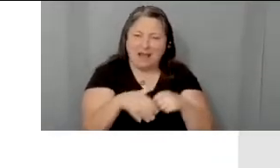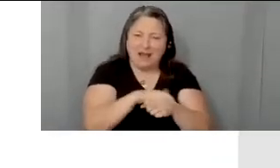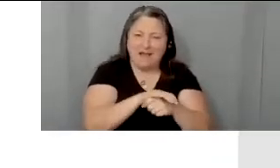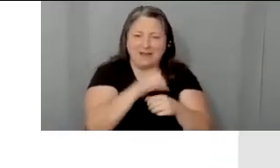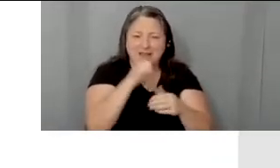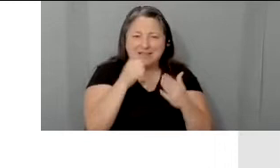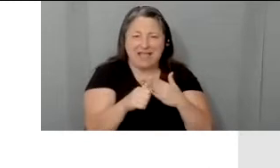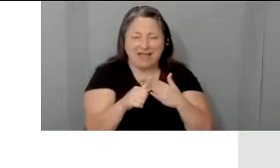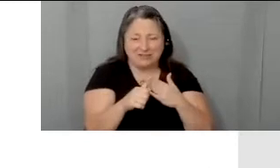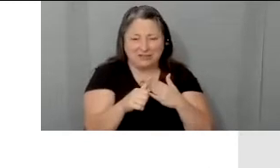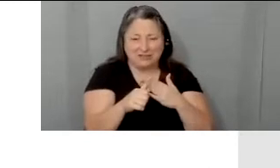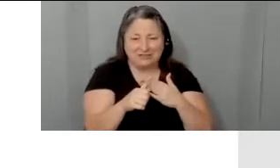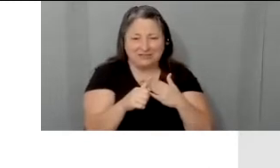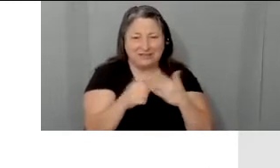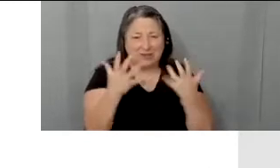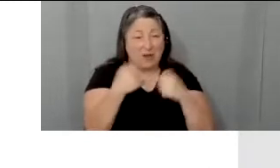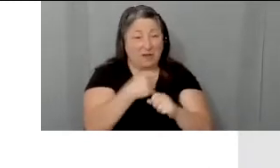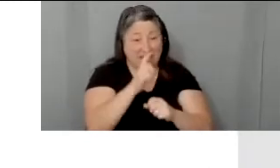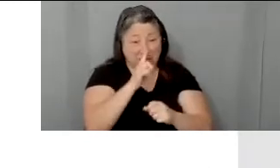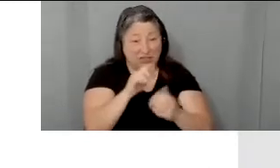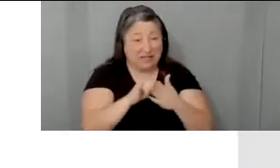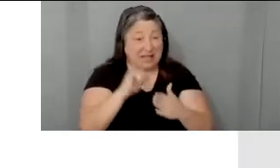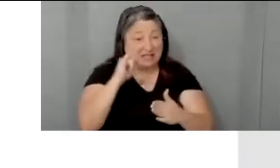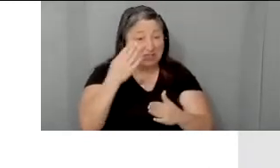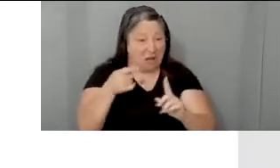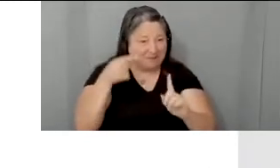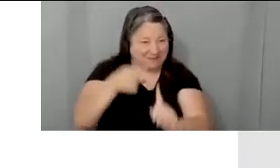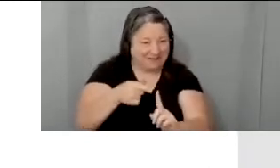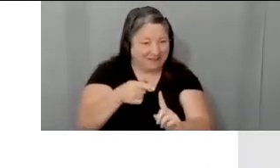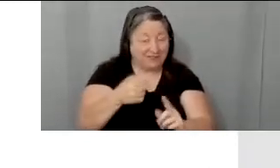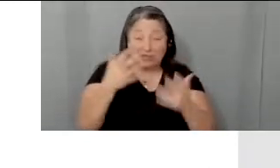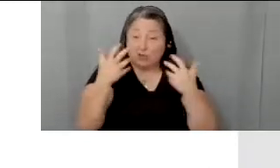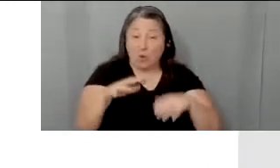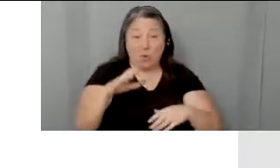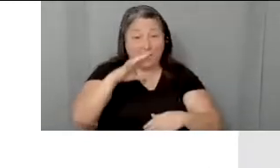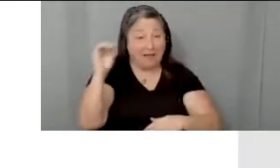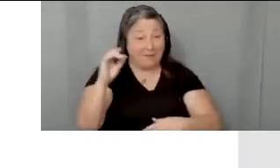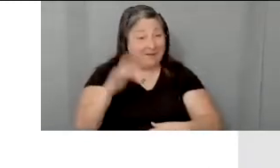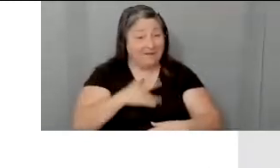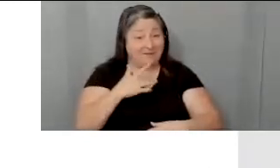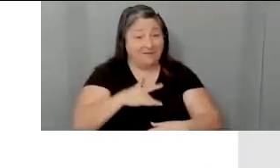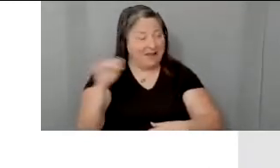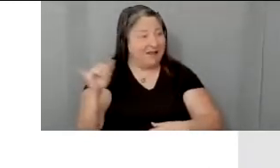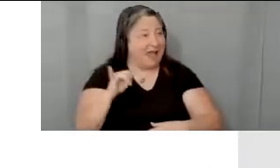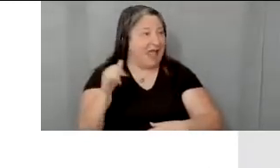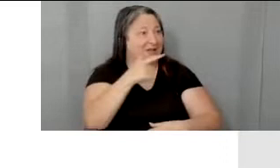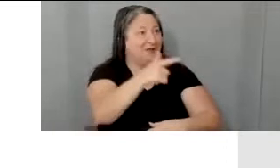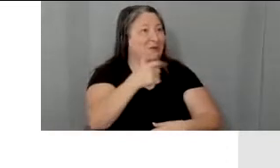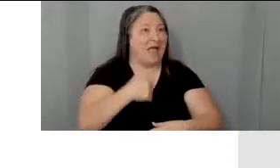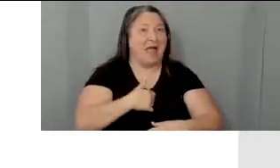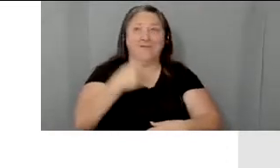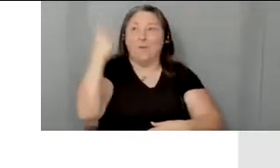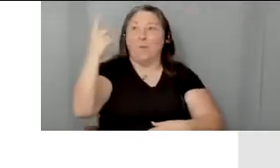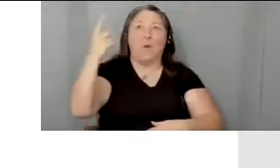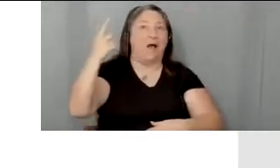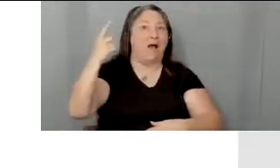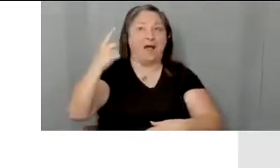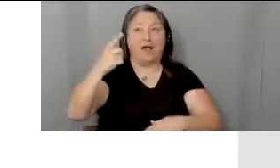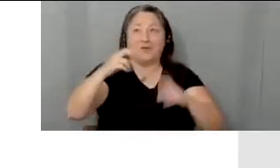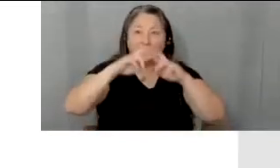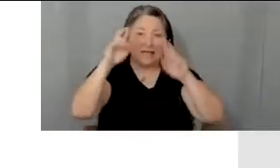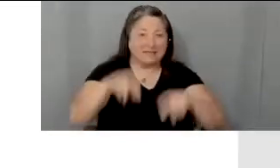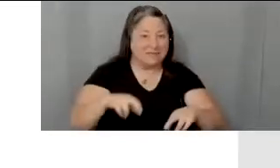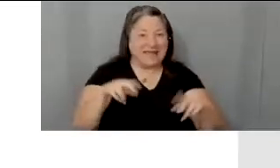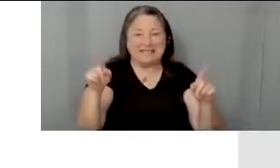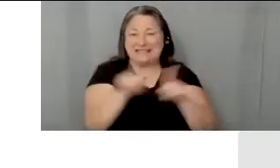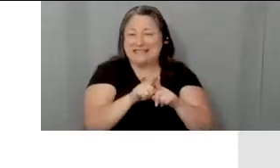that that it's job specific. So you don't want a company to feel like you are blanket applying for hundreds of jobs with the same